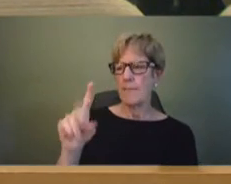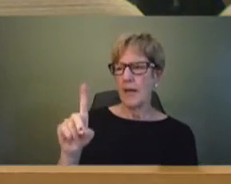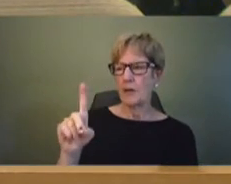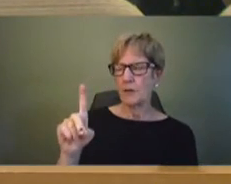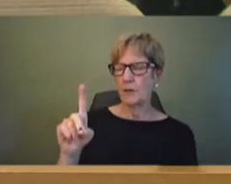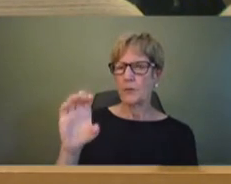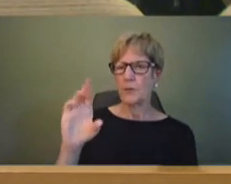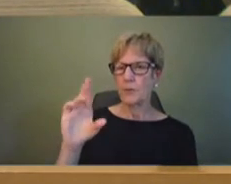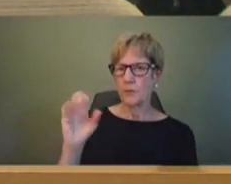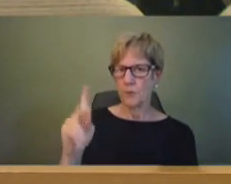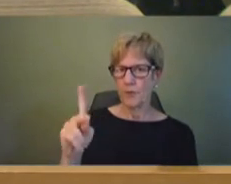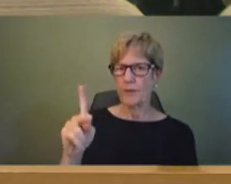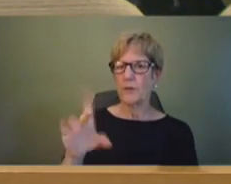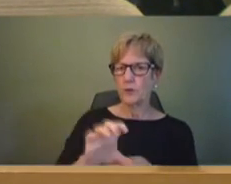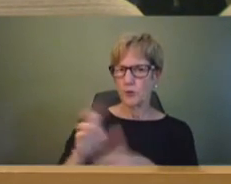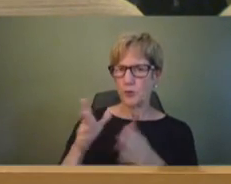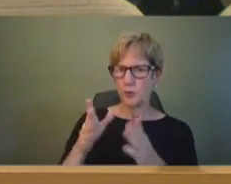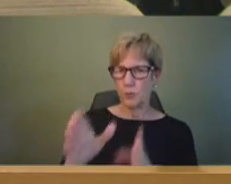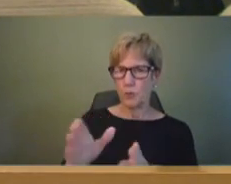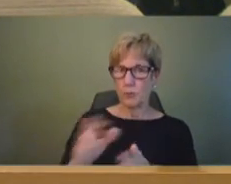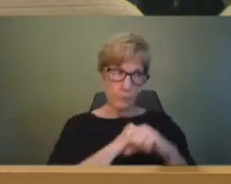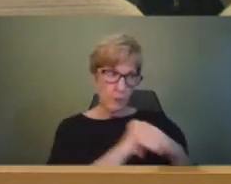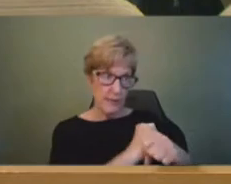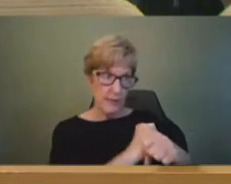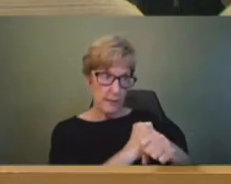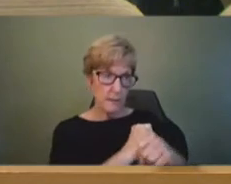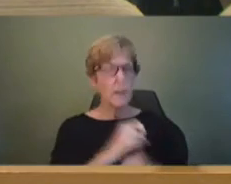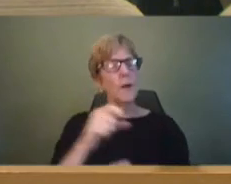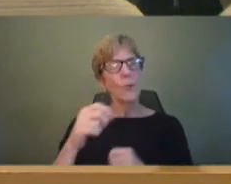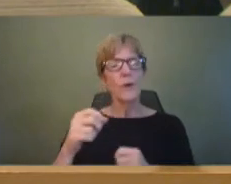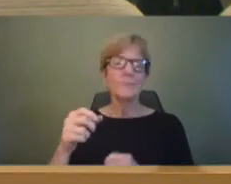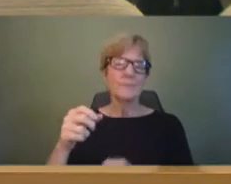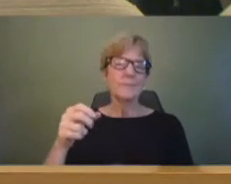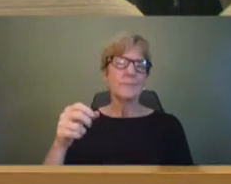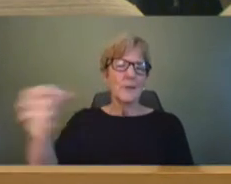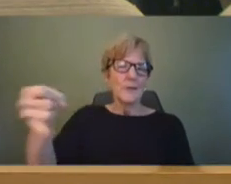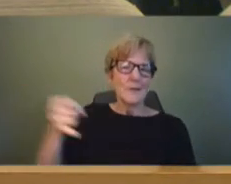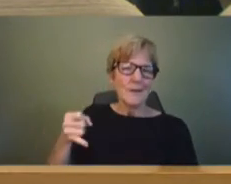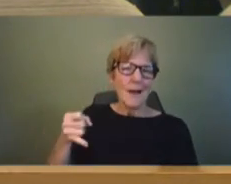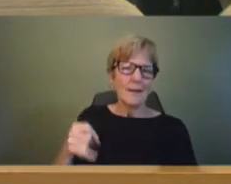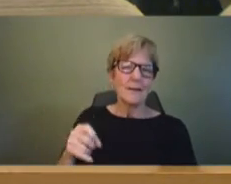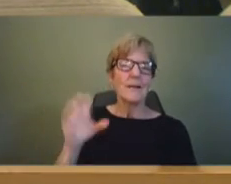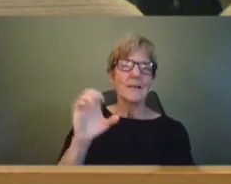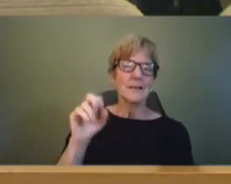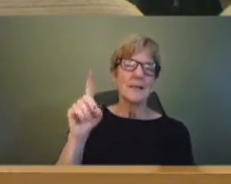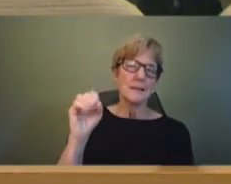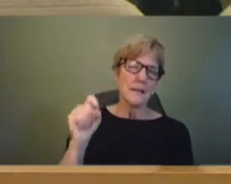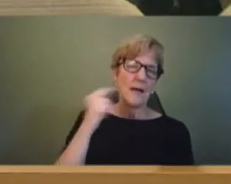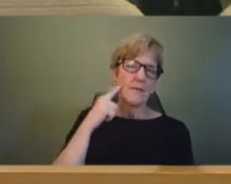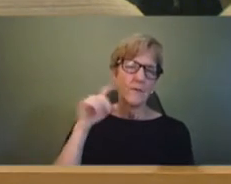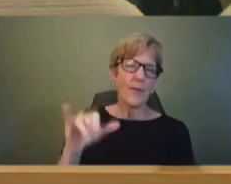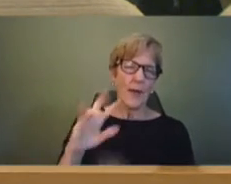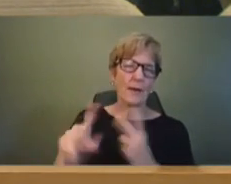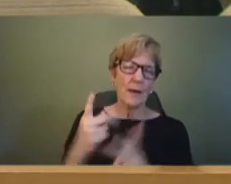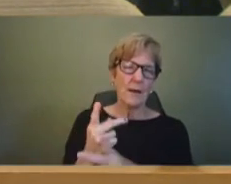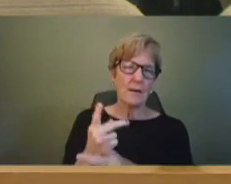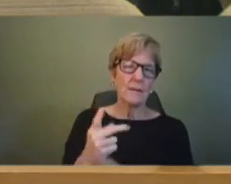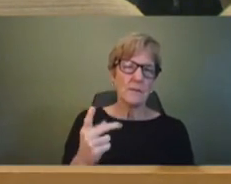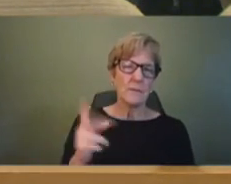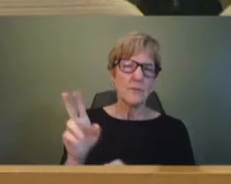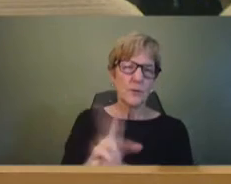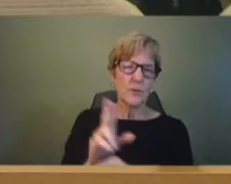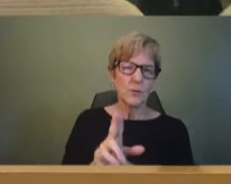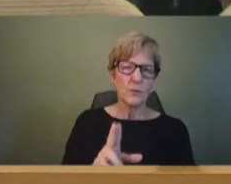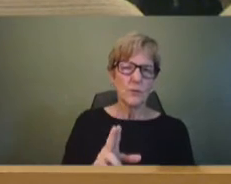protected yeah they're they're strip the typical SE dot standard for that type of facility so we